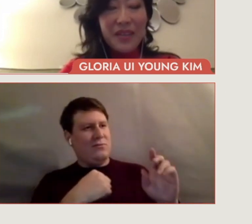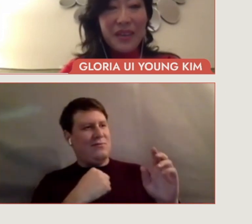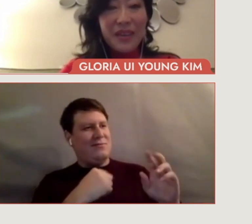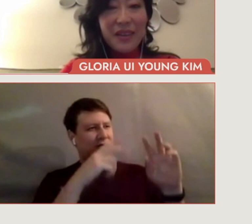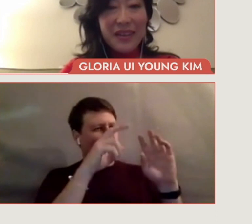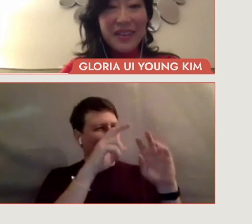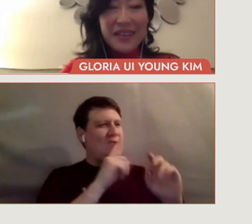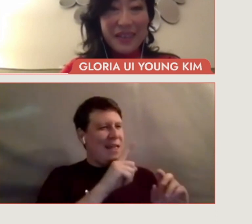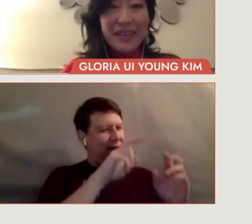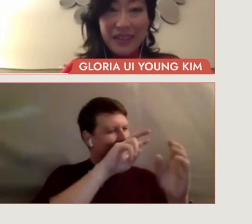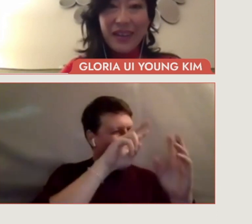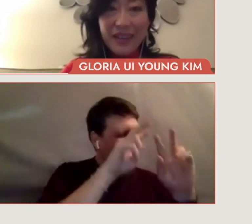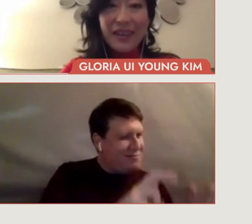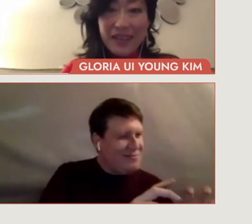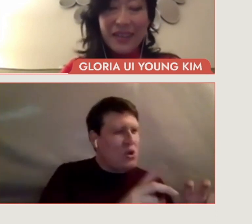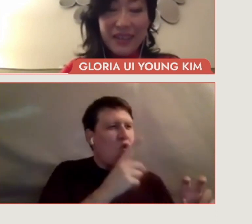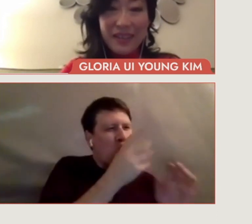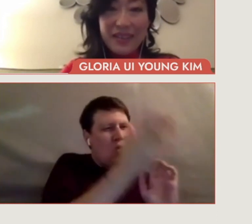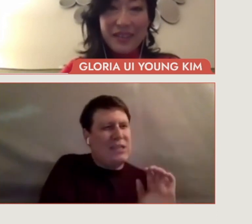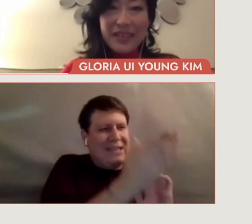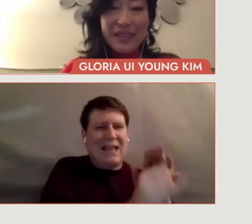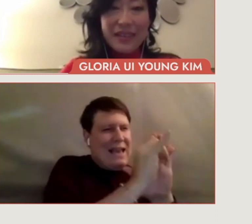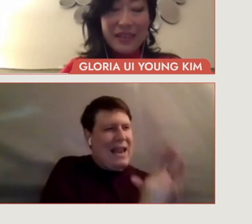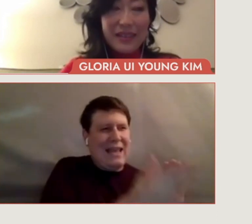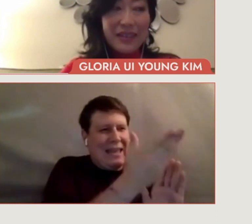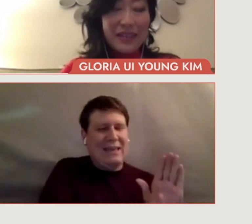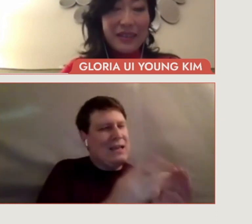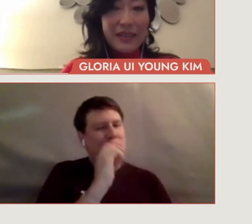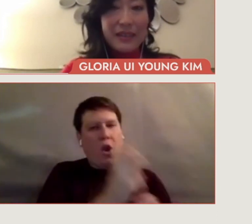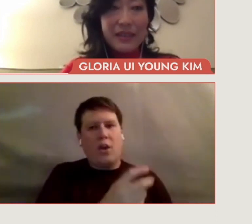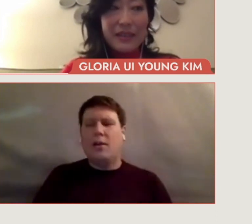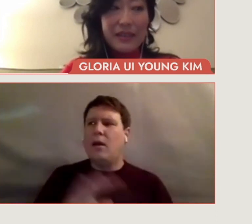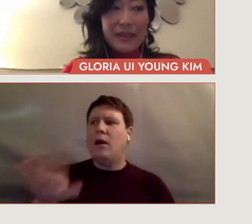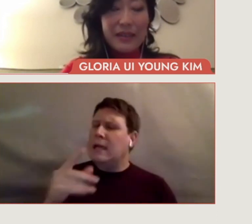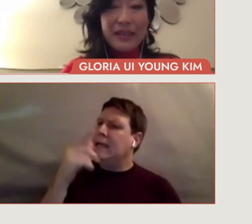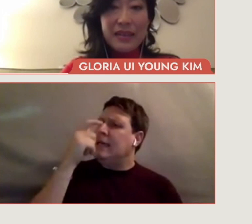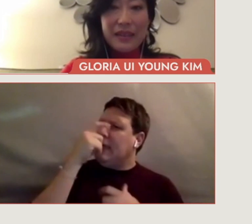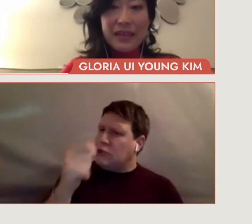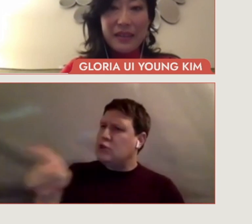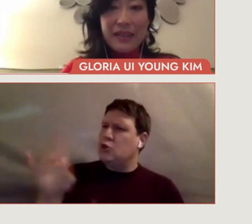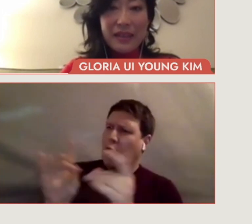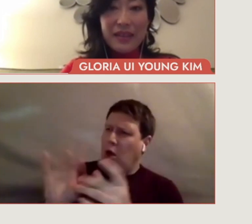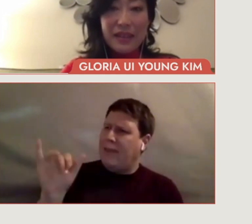And it's interesting that you say that. Yeah. Yeah. Because I feel like, you know, watching the film,